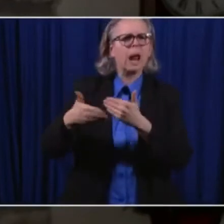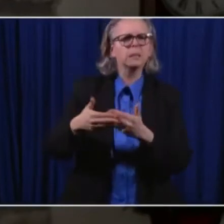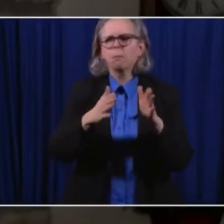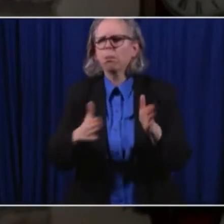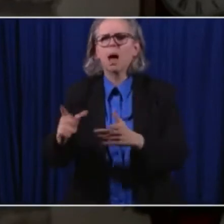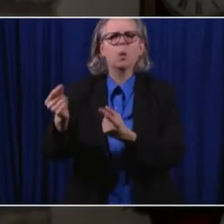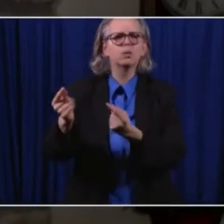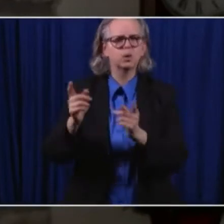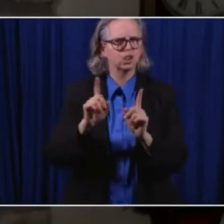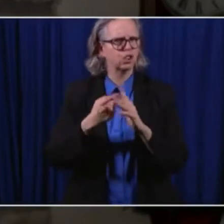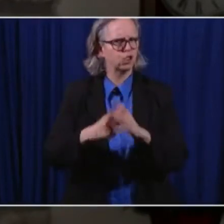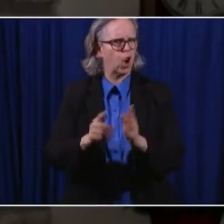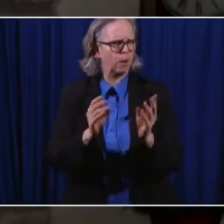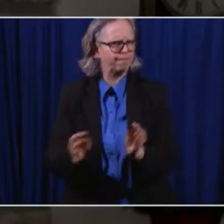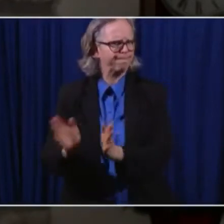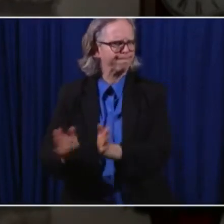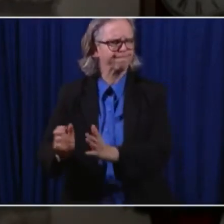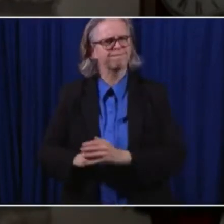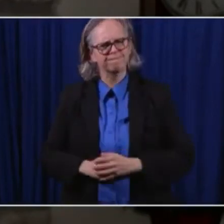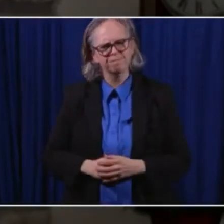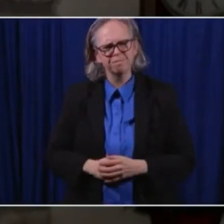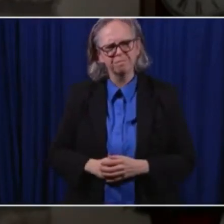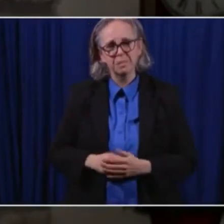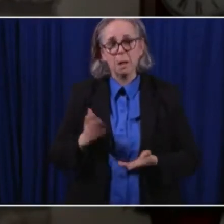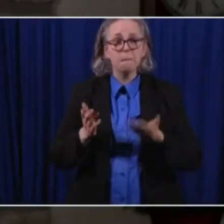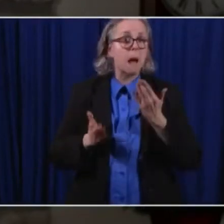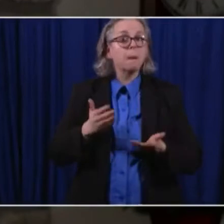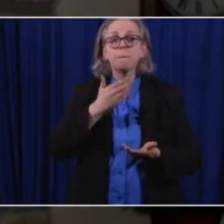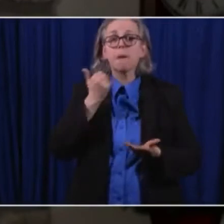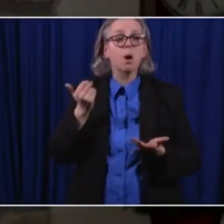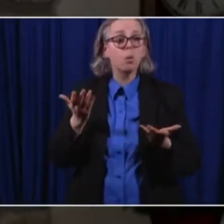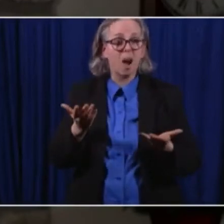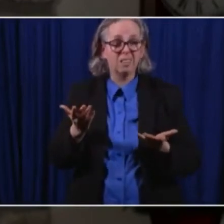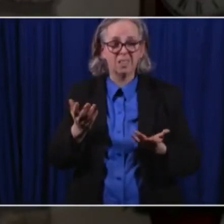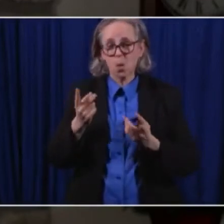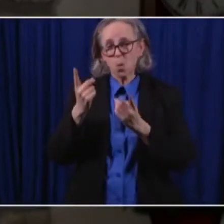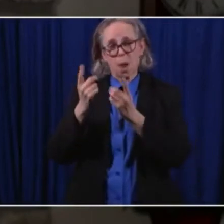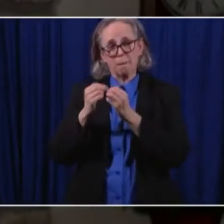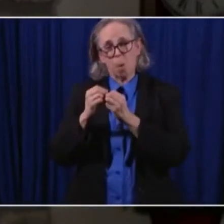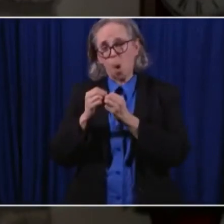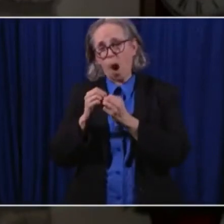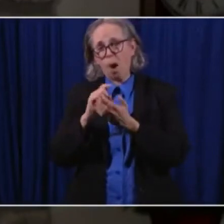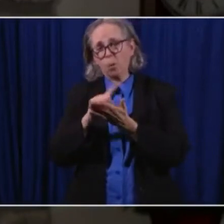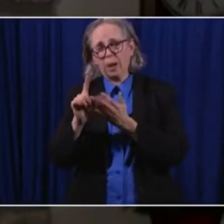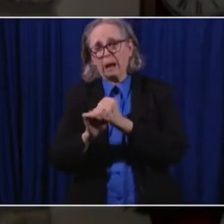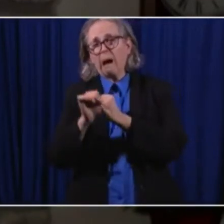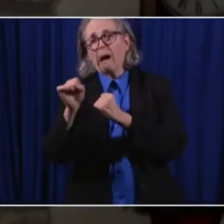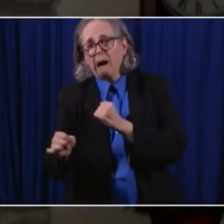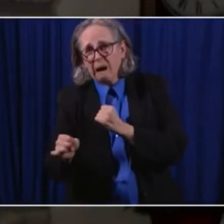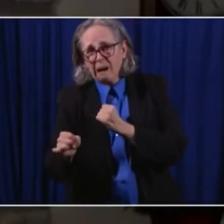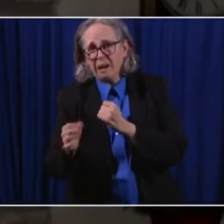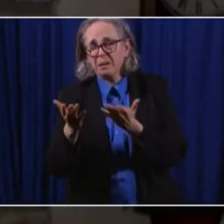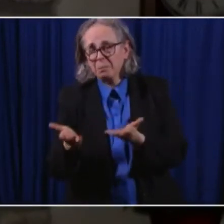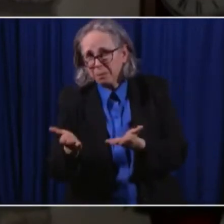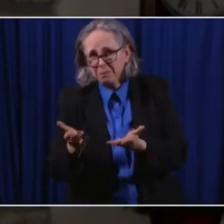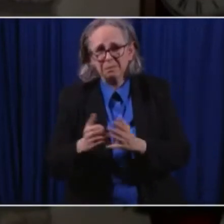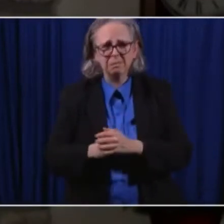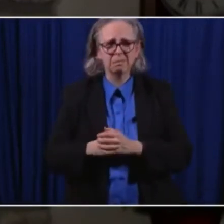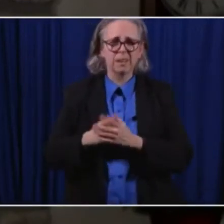of separation between when they might have been with somebody over that long period of time, Christmas to New